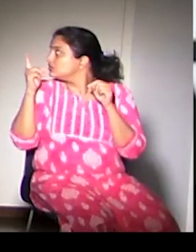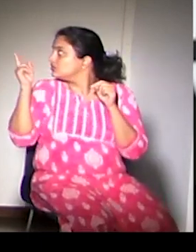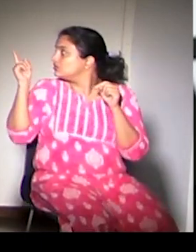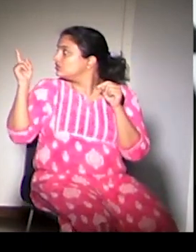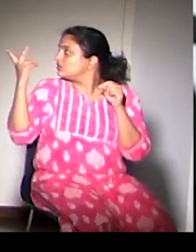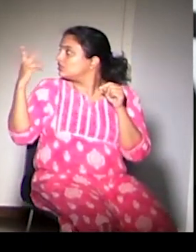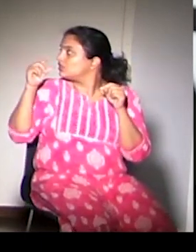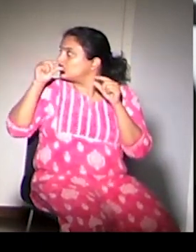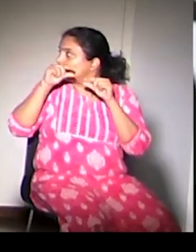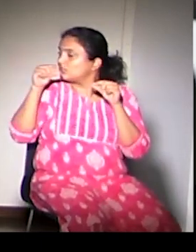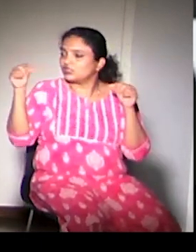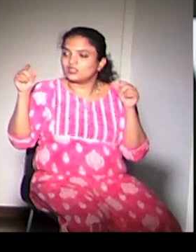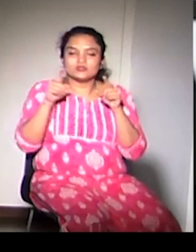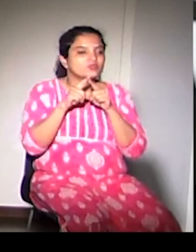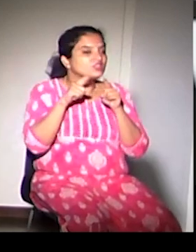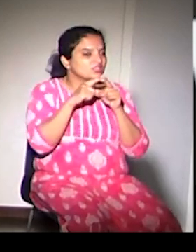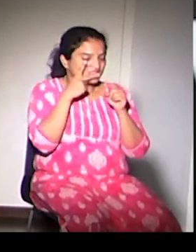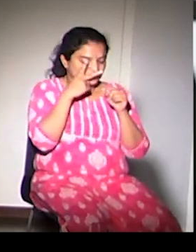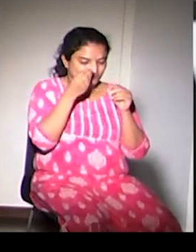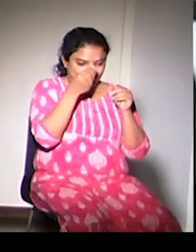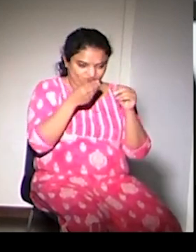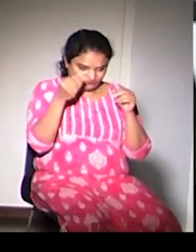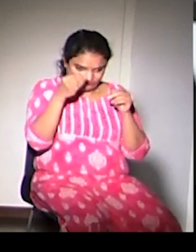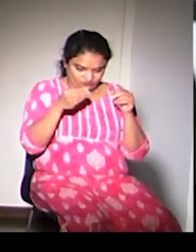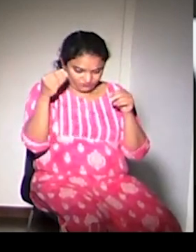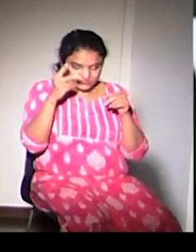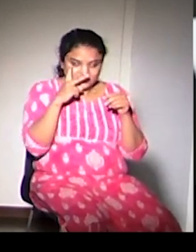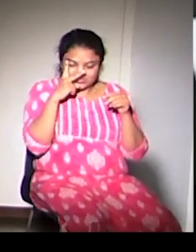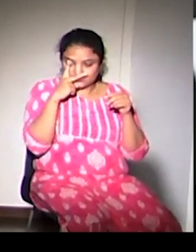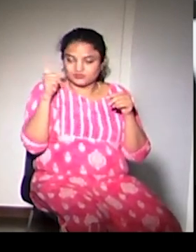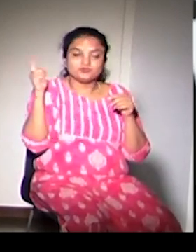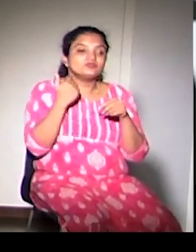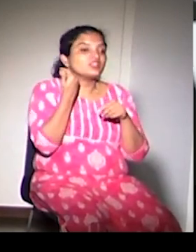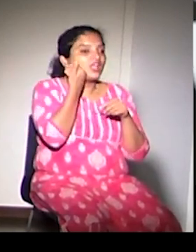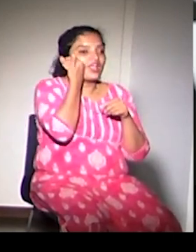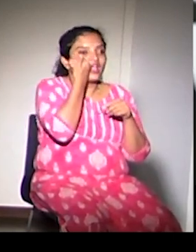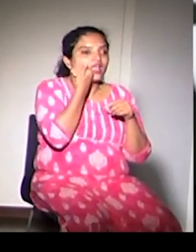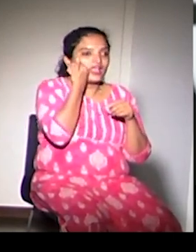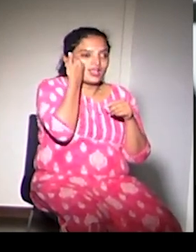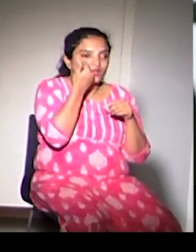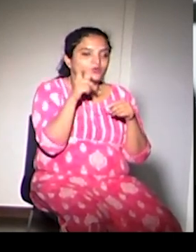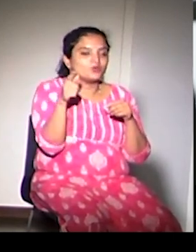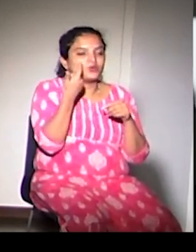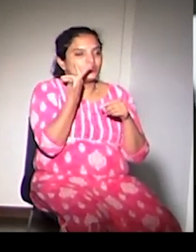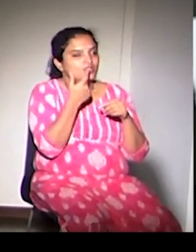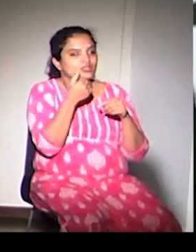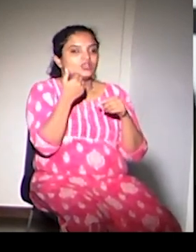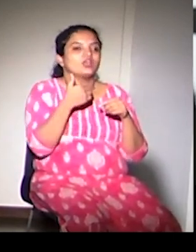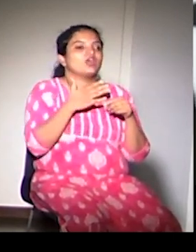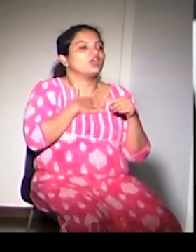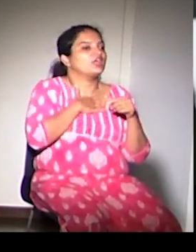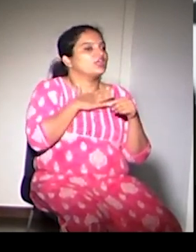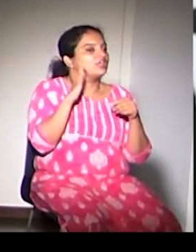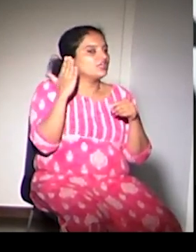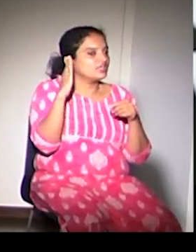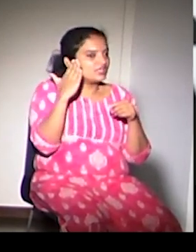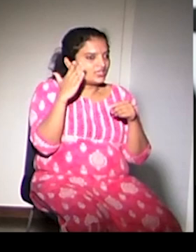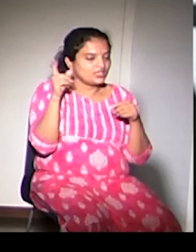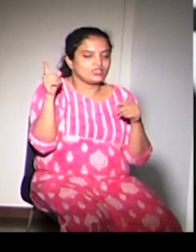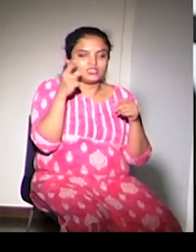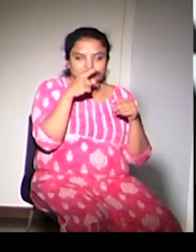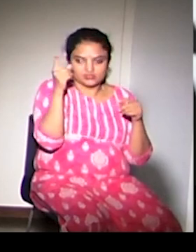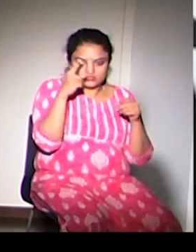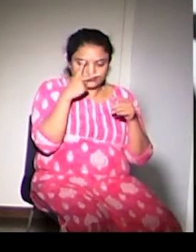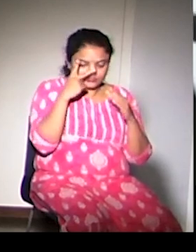line decoration, but you can see the yellows and the greens are kept separate by this